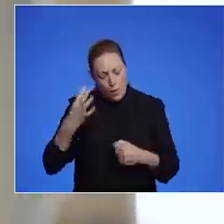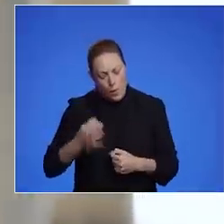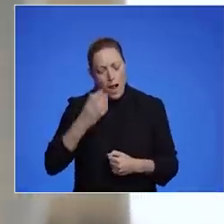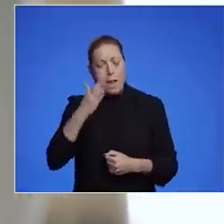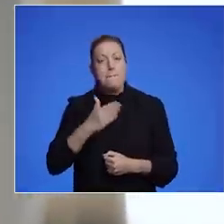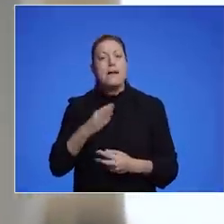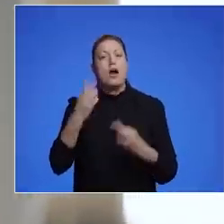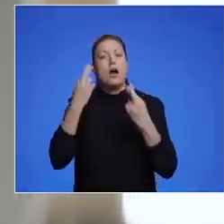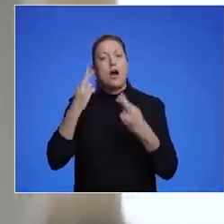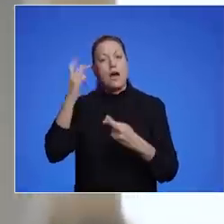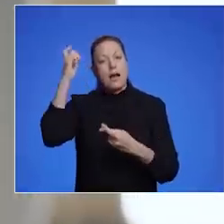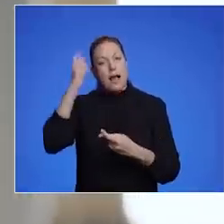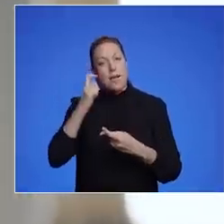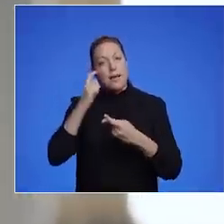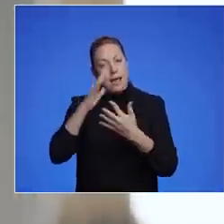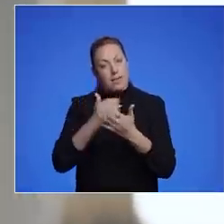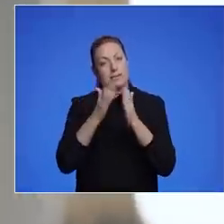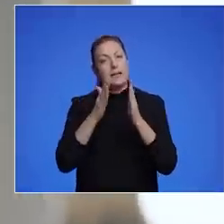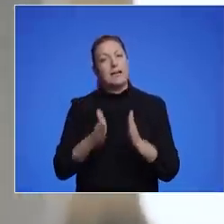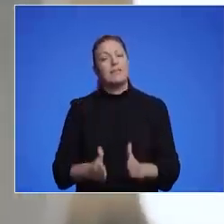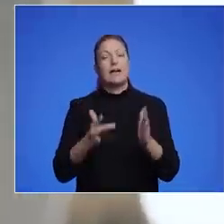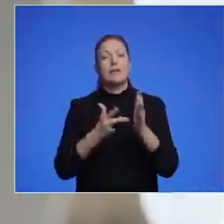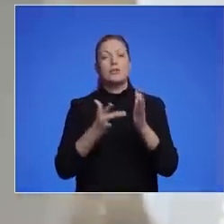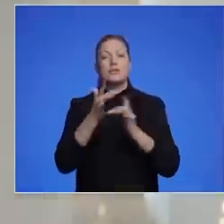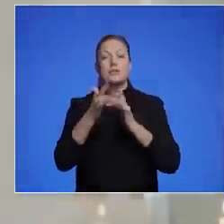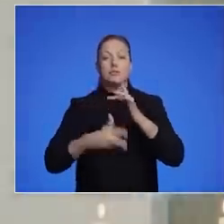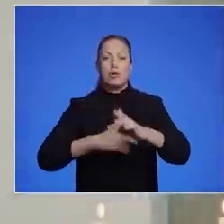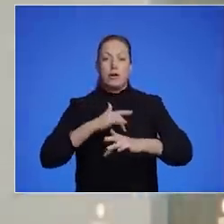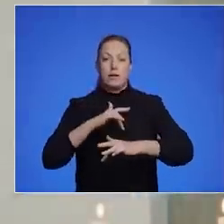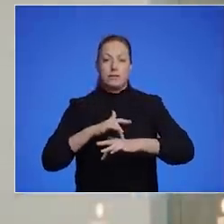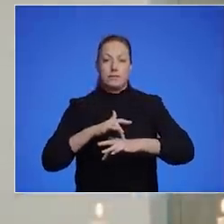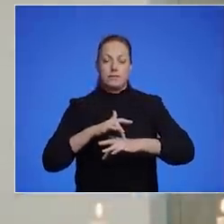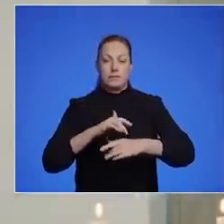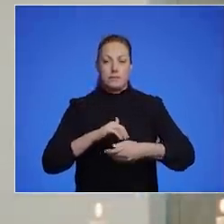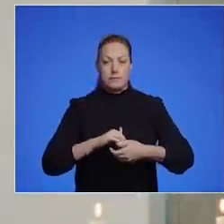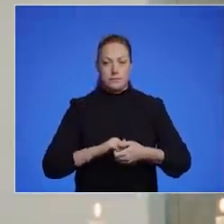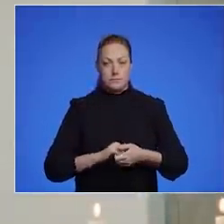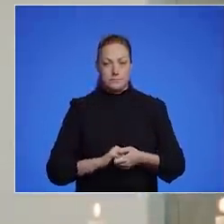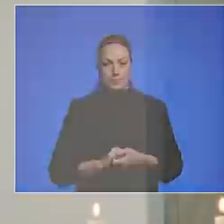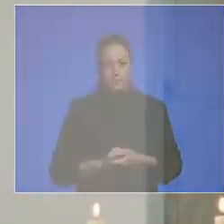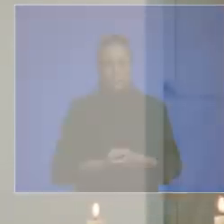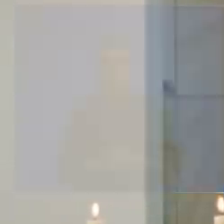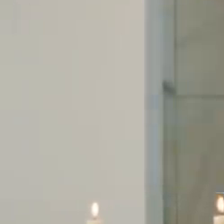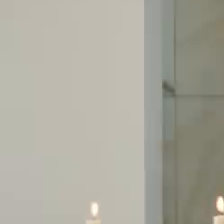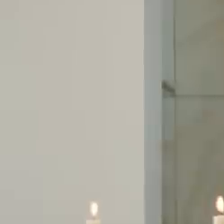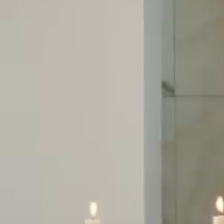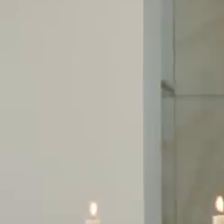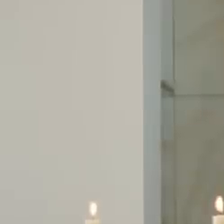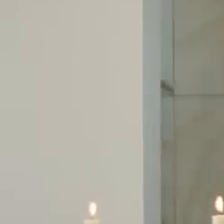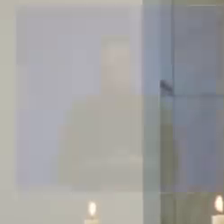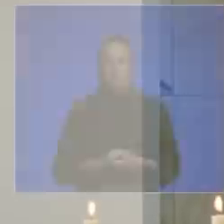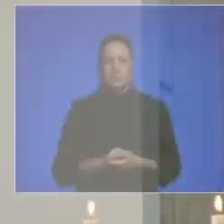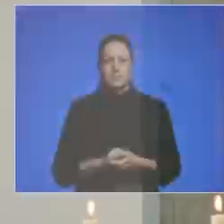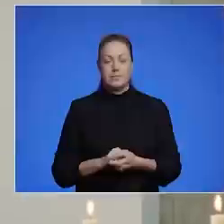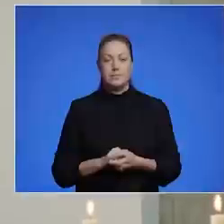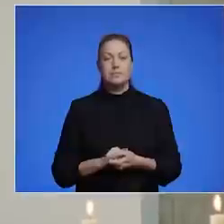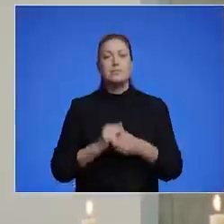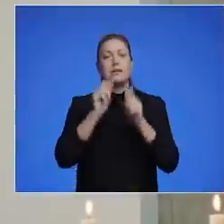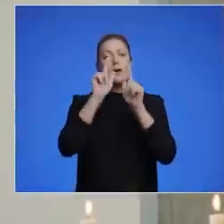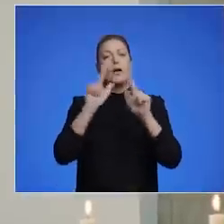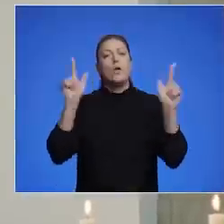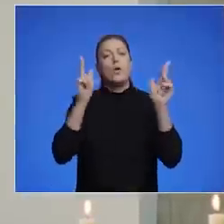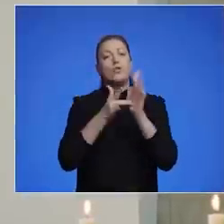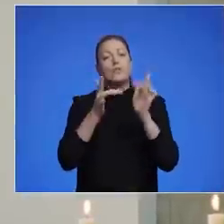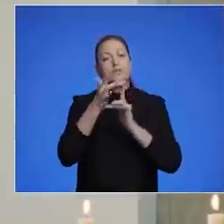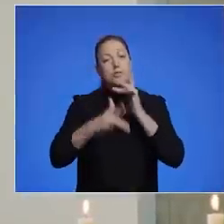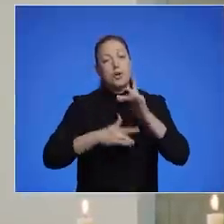await the blessed hope and the coming of our Savior, Jesus Christ. For the kingdom, the power, and glory are yours, now and forever.